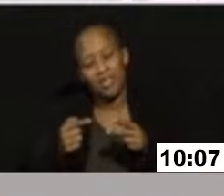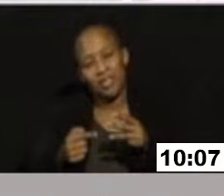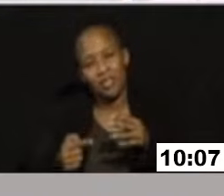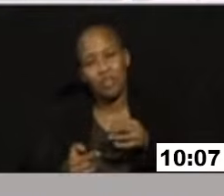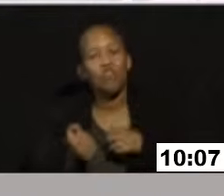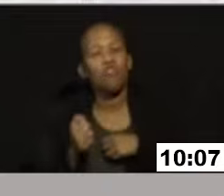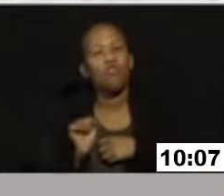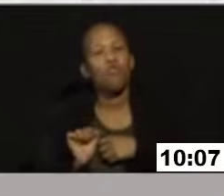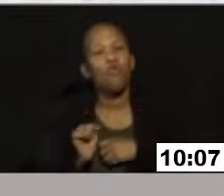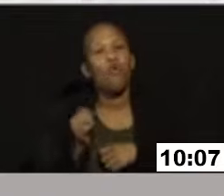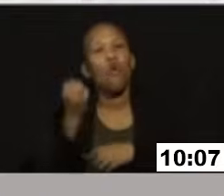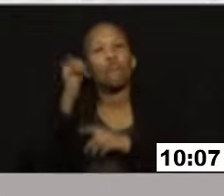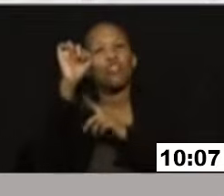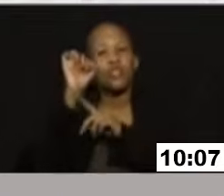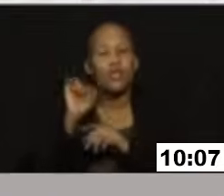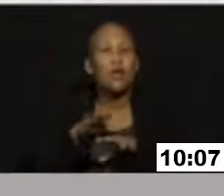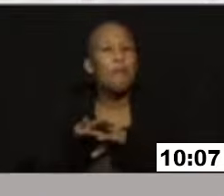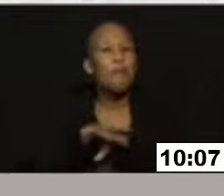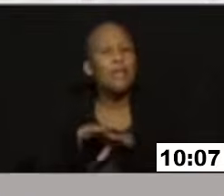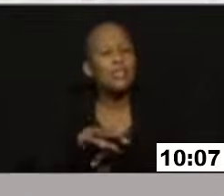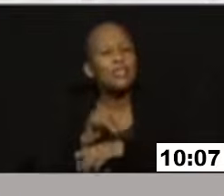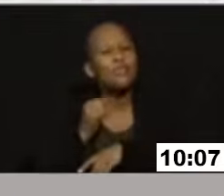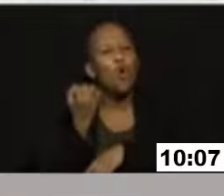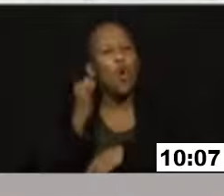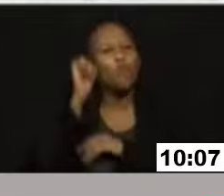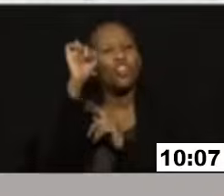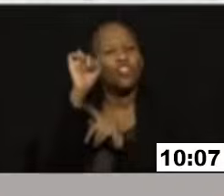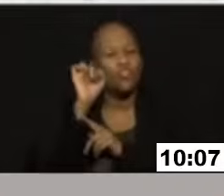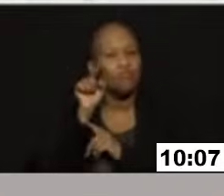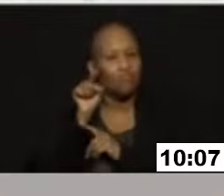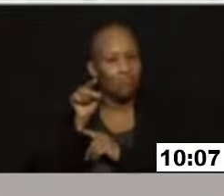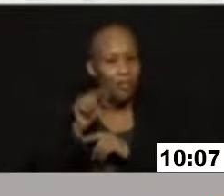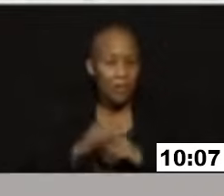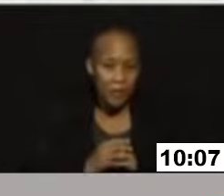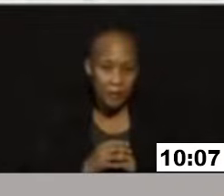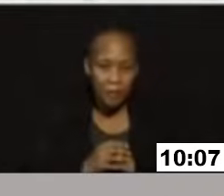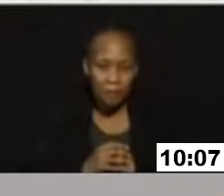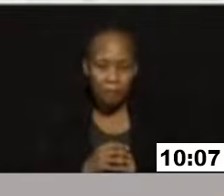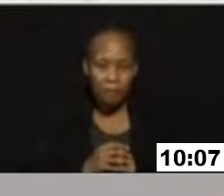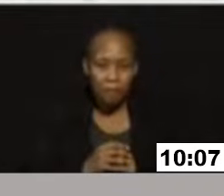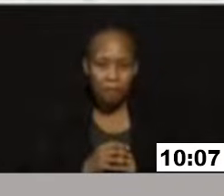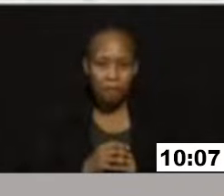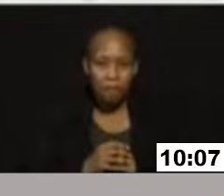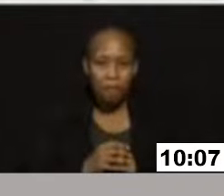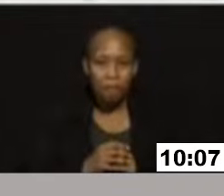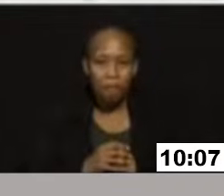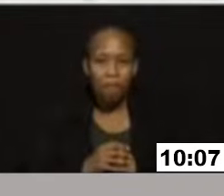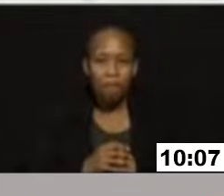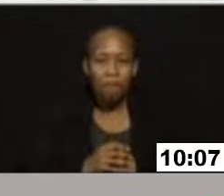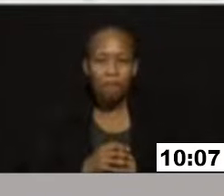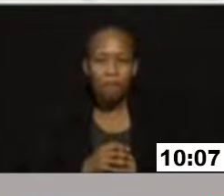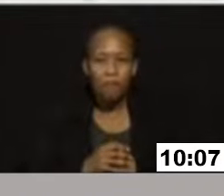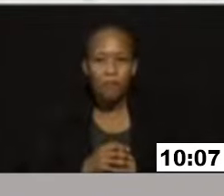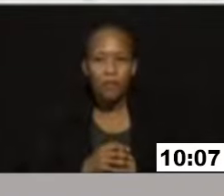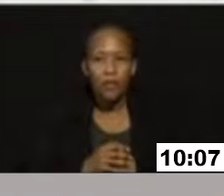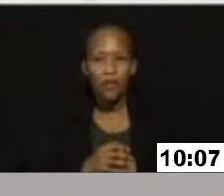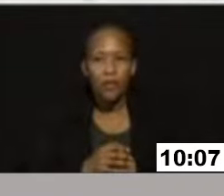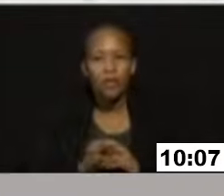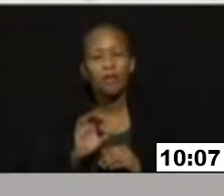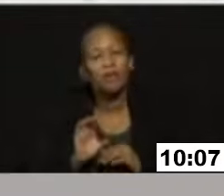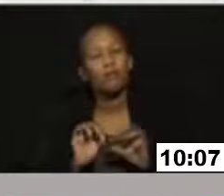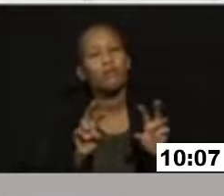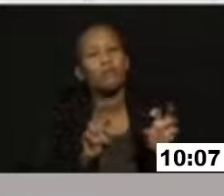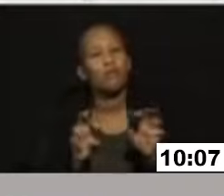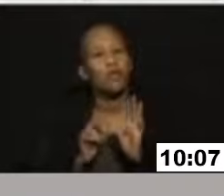Chair. Chair, the basis of the objection basically is that it's completely ill-conceived in terms of the